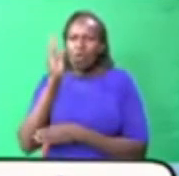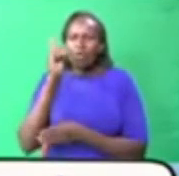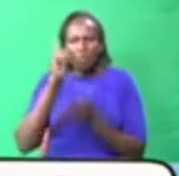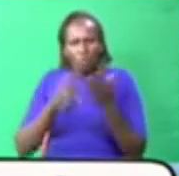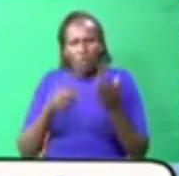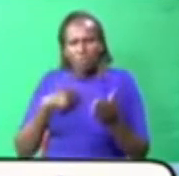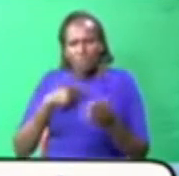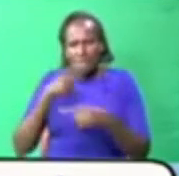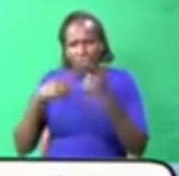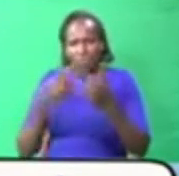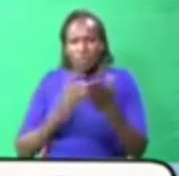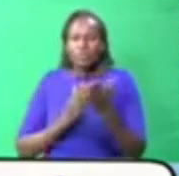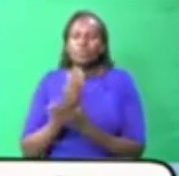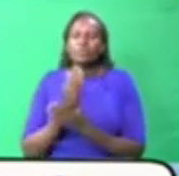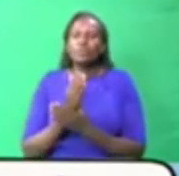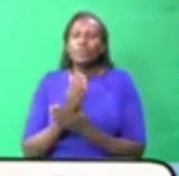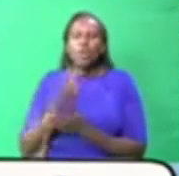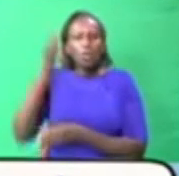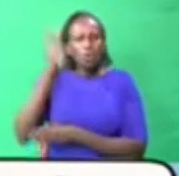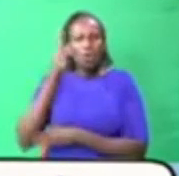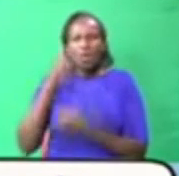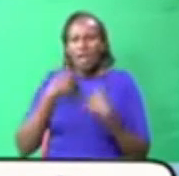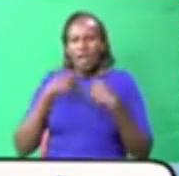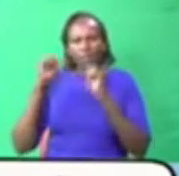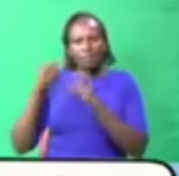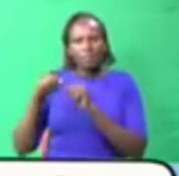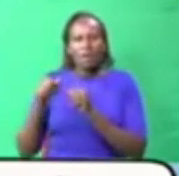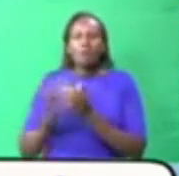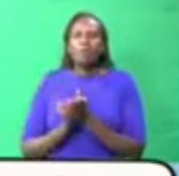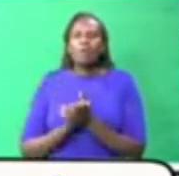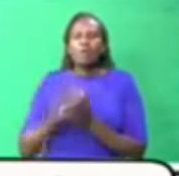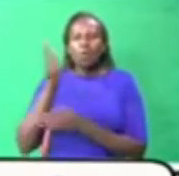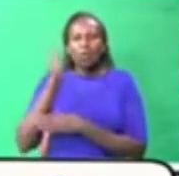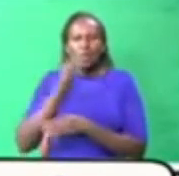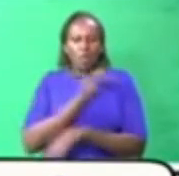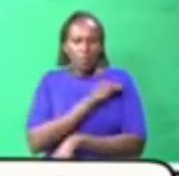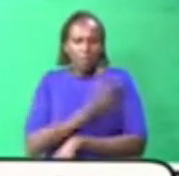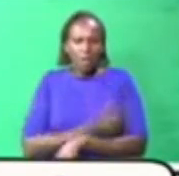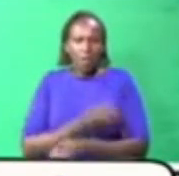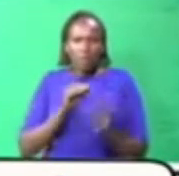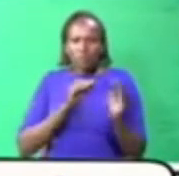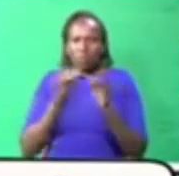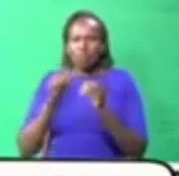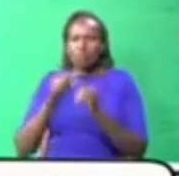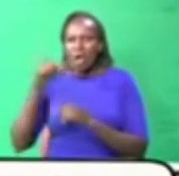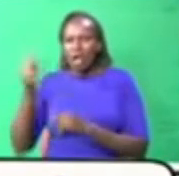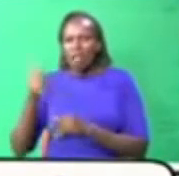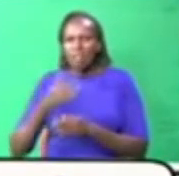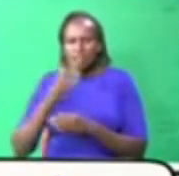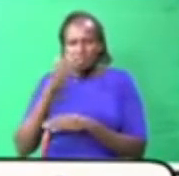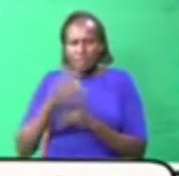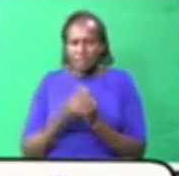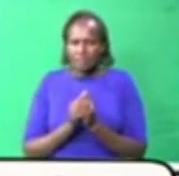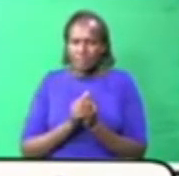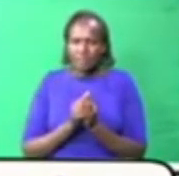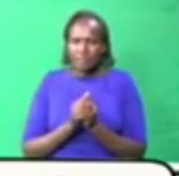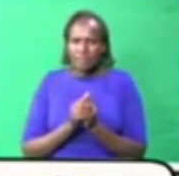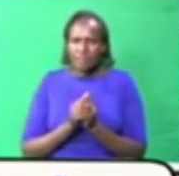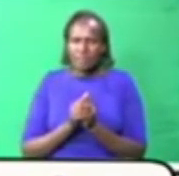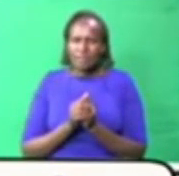ninachopitia. Mungu wako na uwezo wa kunipeleka upande ule mwingine. You must trust God's process. In the